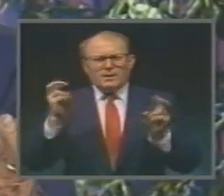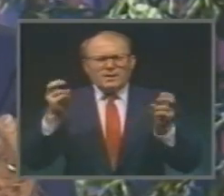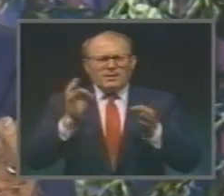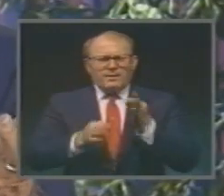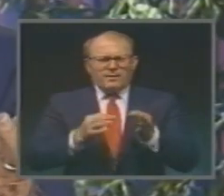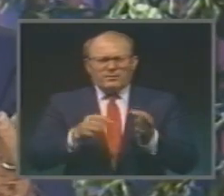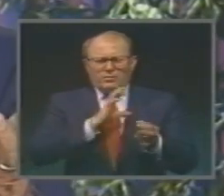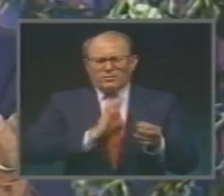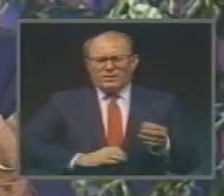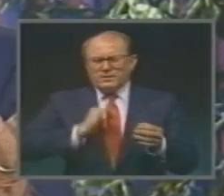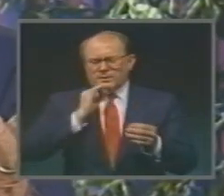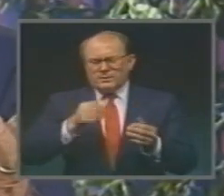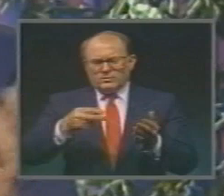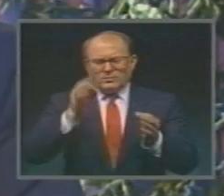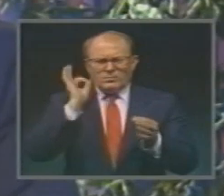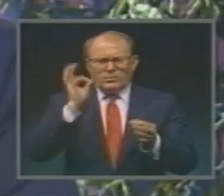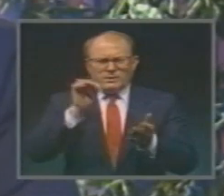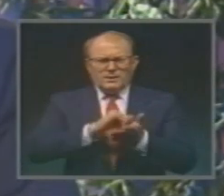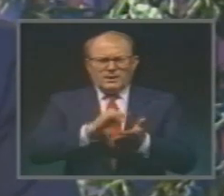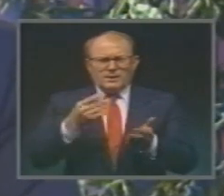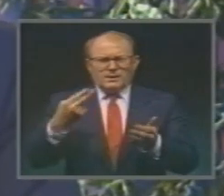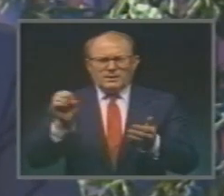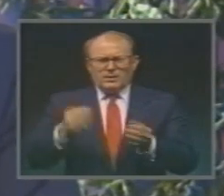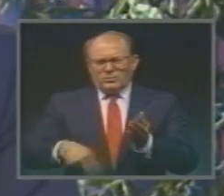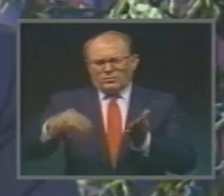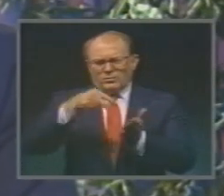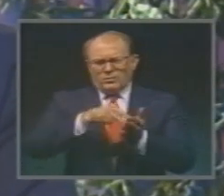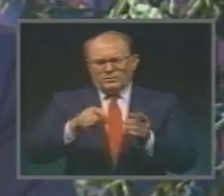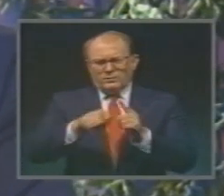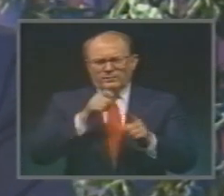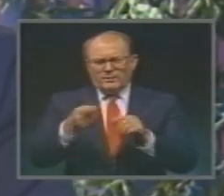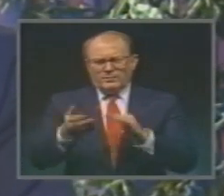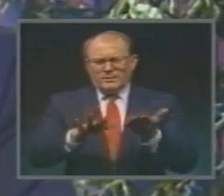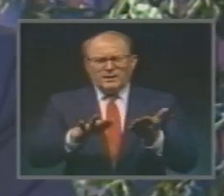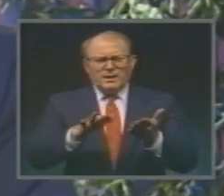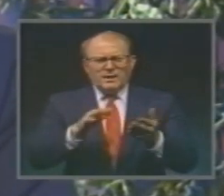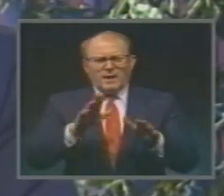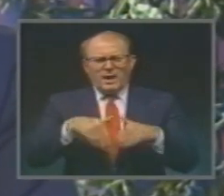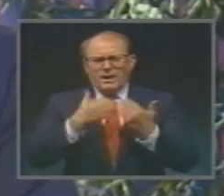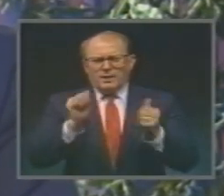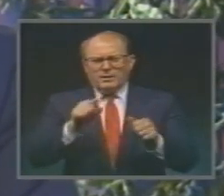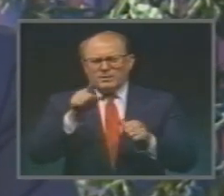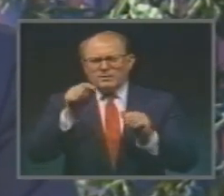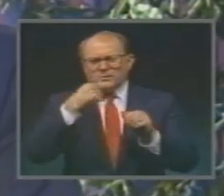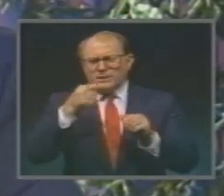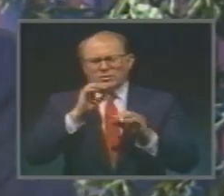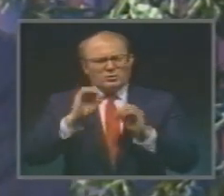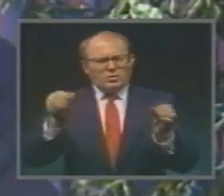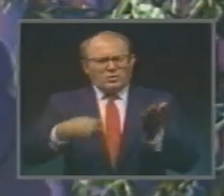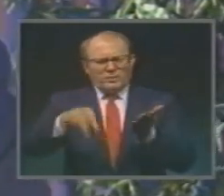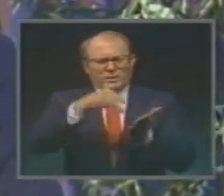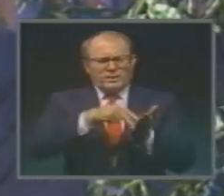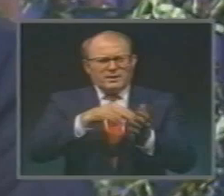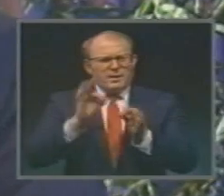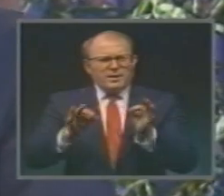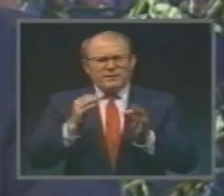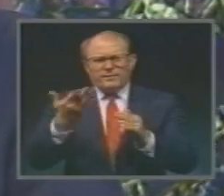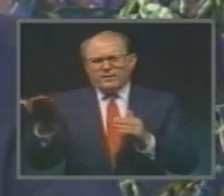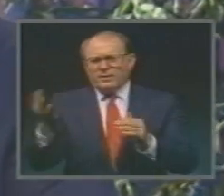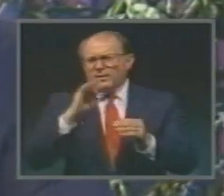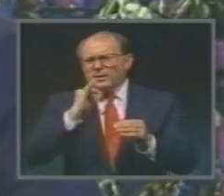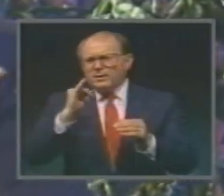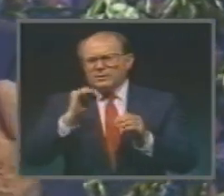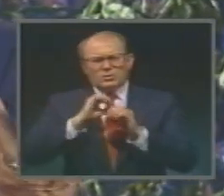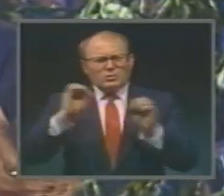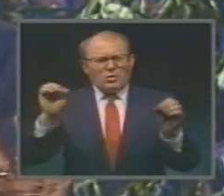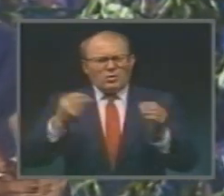he rose from the dead, how say some among you that there is no resurrection of the dead? But if there is no resurrection of the